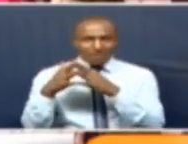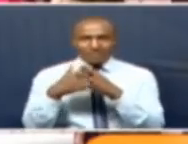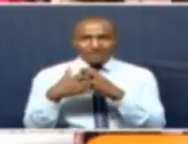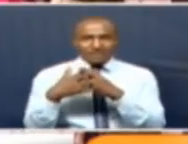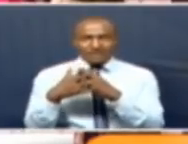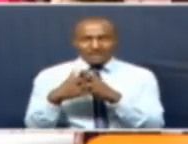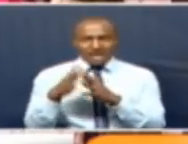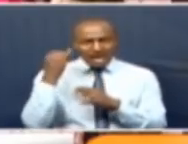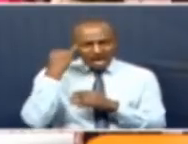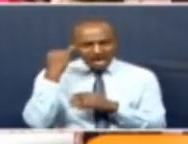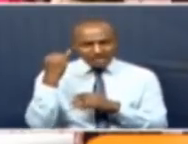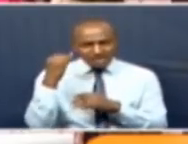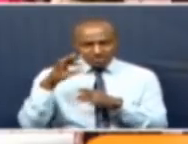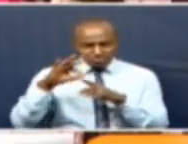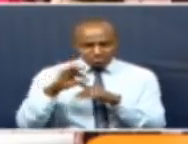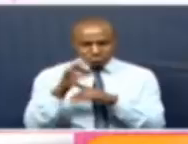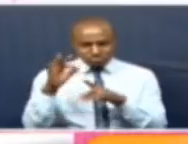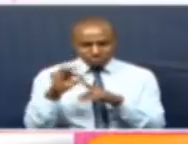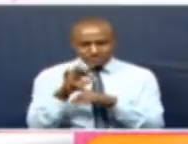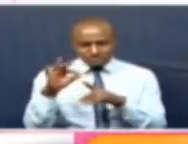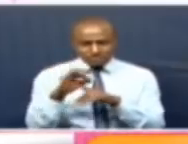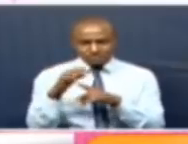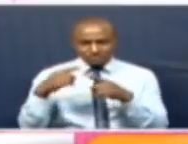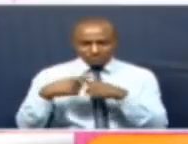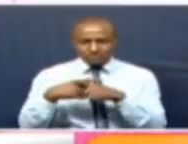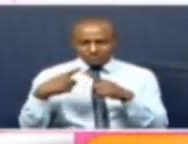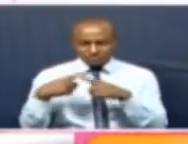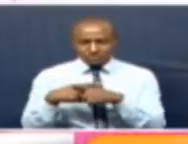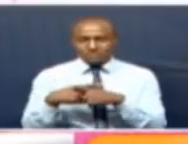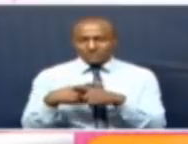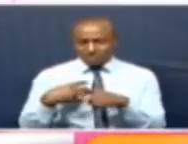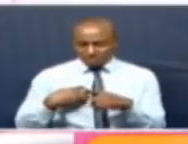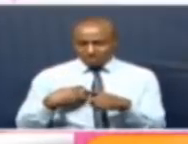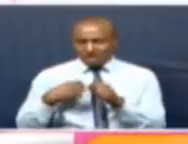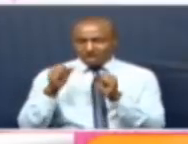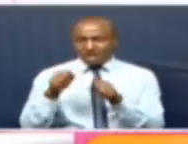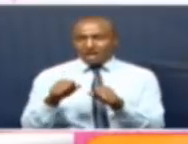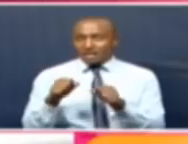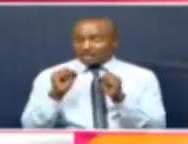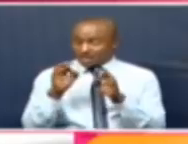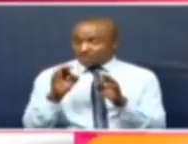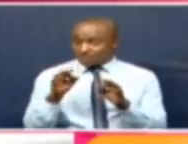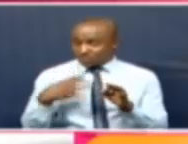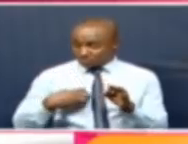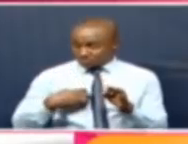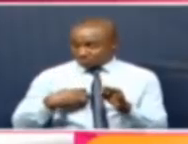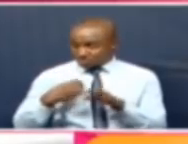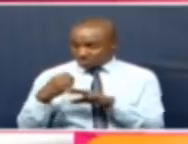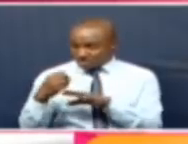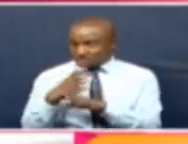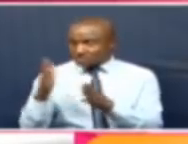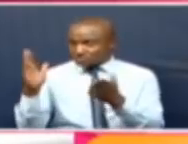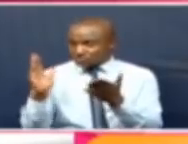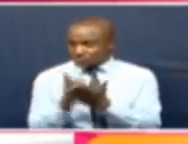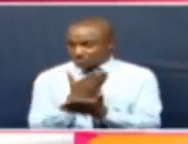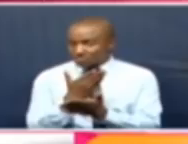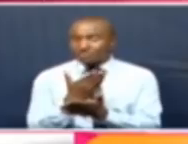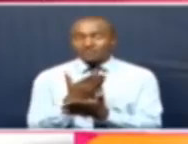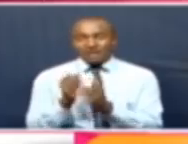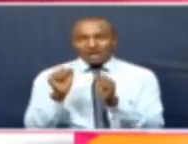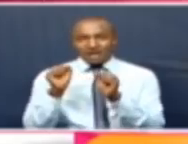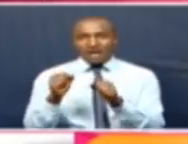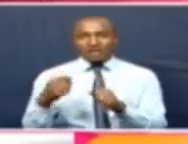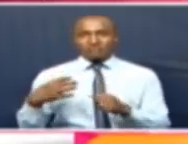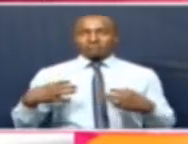stumbled upon the idea of knitted knockers, handmade prosthetics which survivors of breast cancer who have undergone mastectomies can